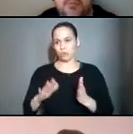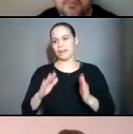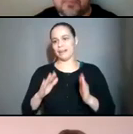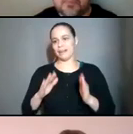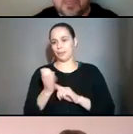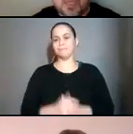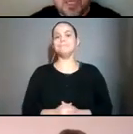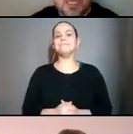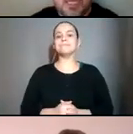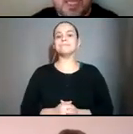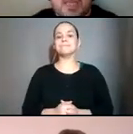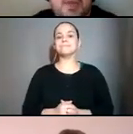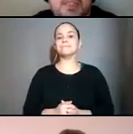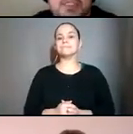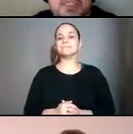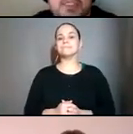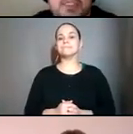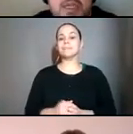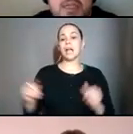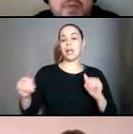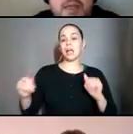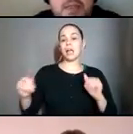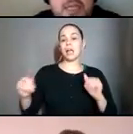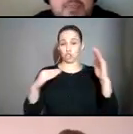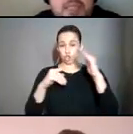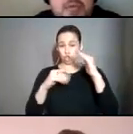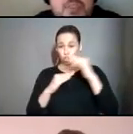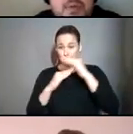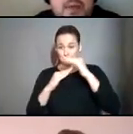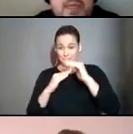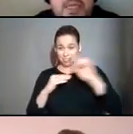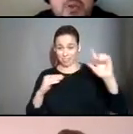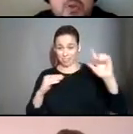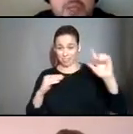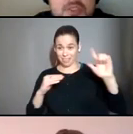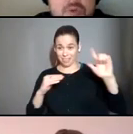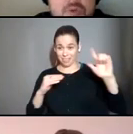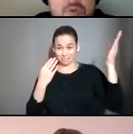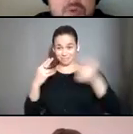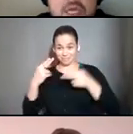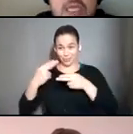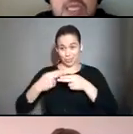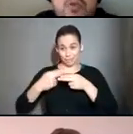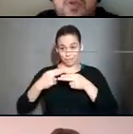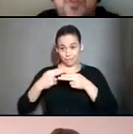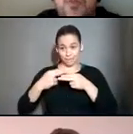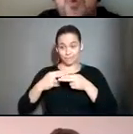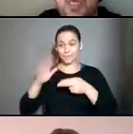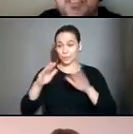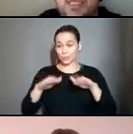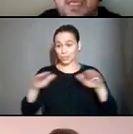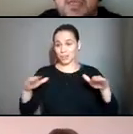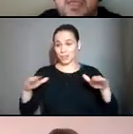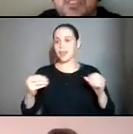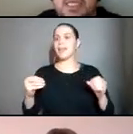At the top left side of the screen, you will see your child's name and the number of coins they have.